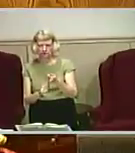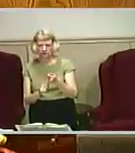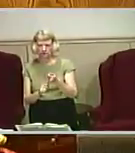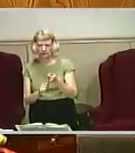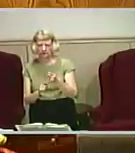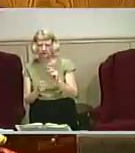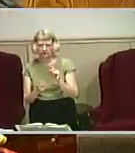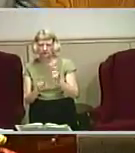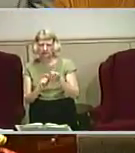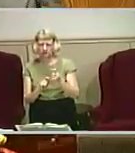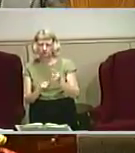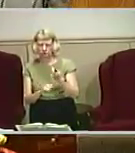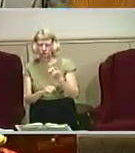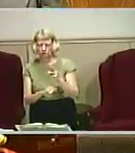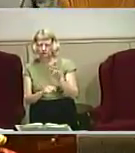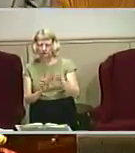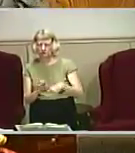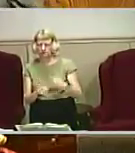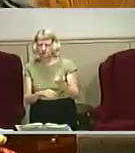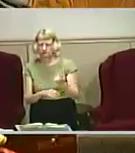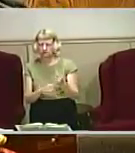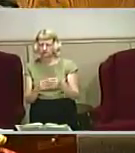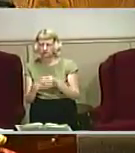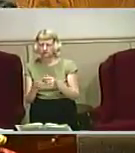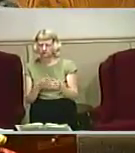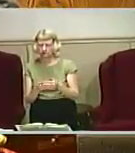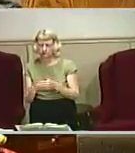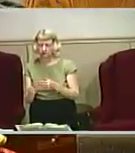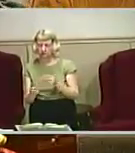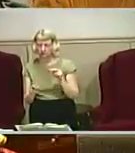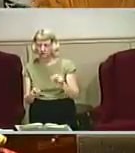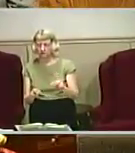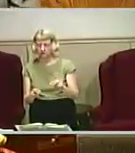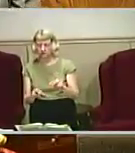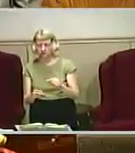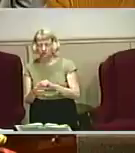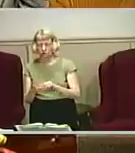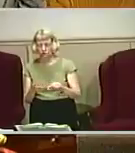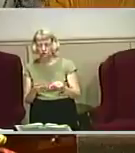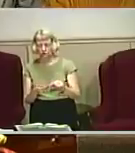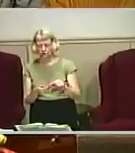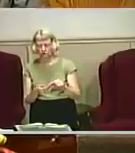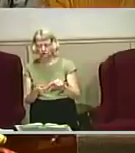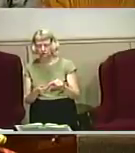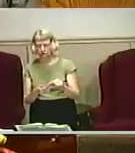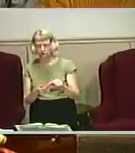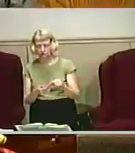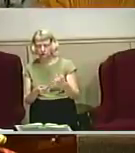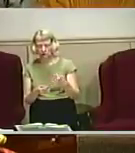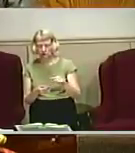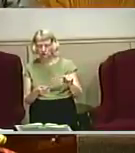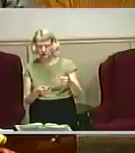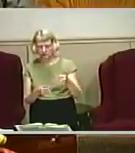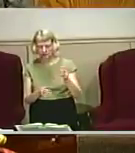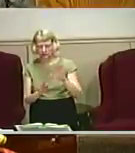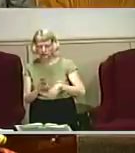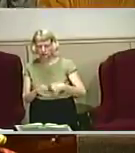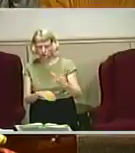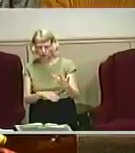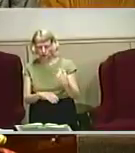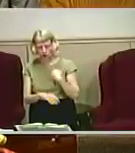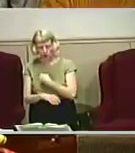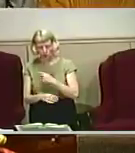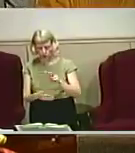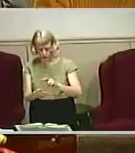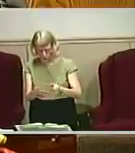works with 1 Corinthians 1 anyway? But we're going to look at the first 10 verses of Proverbs chapter 3 this evening. And so we're going to